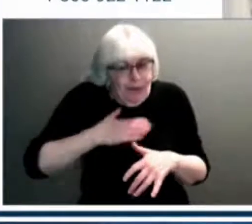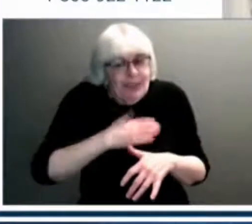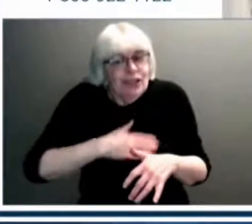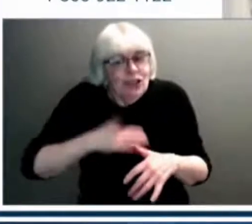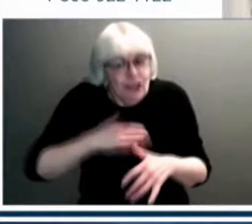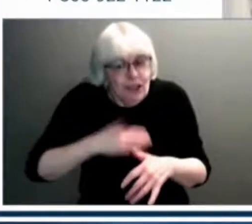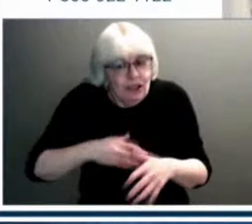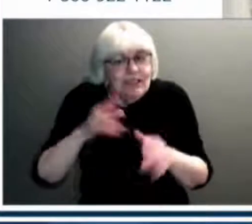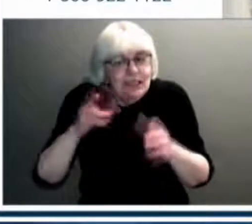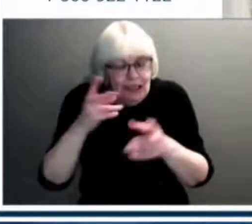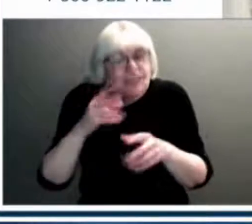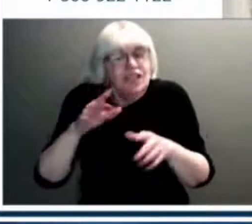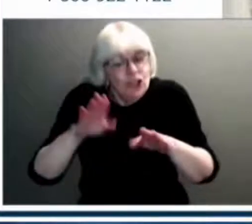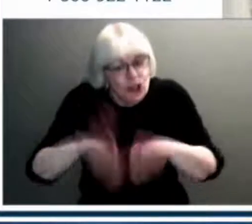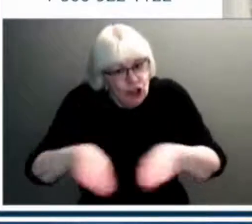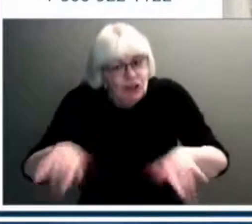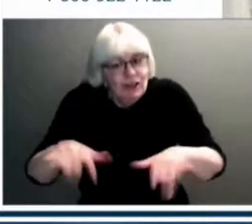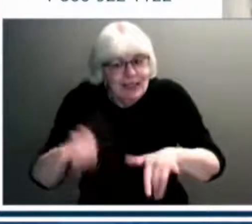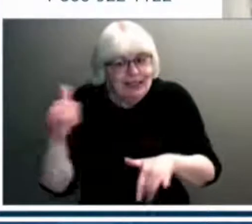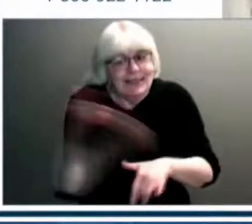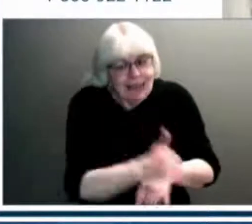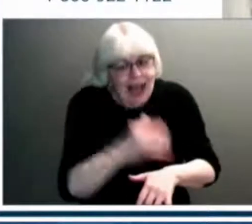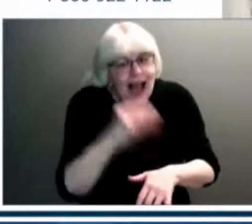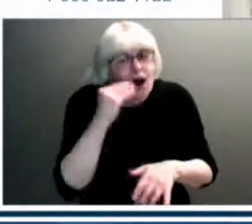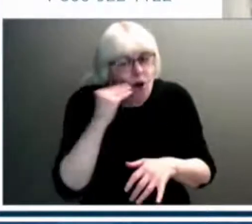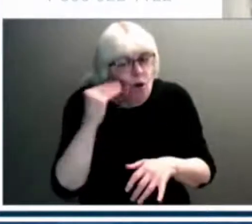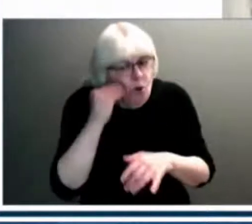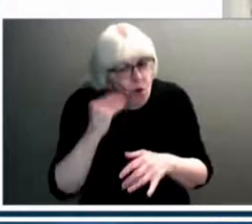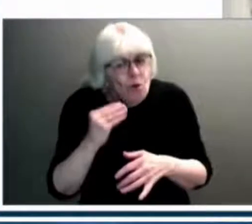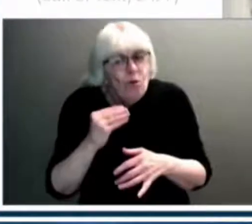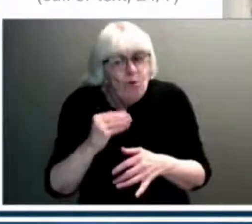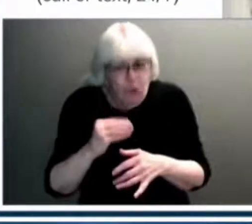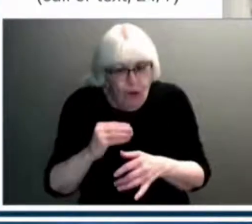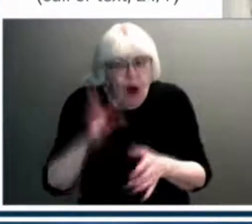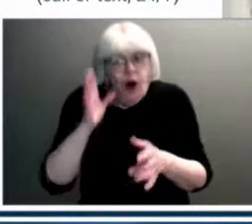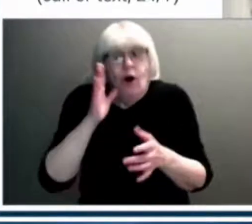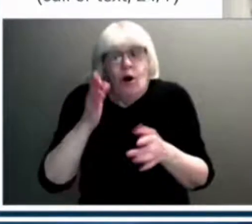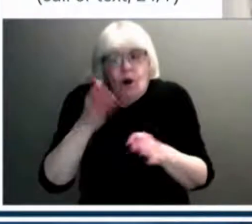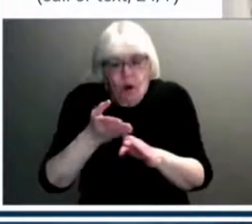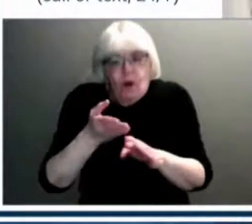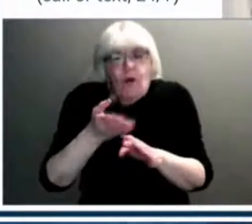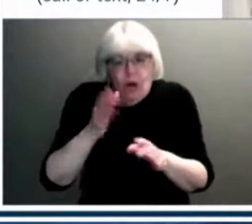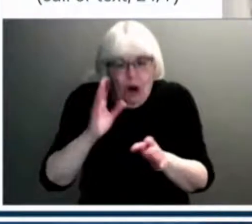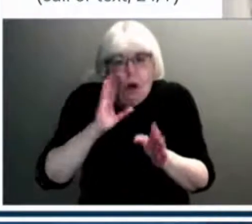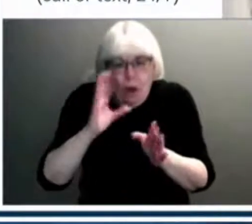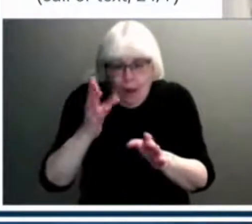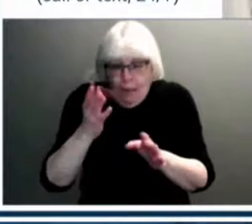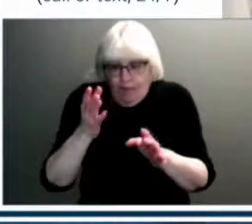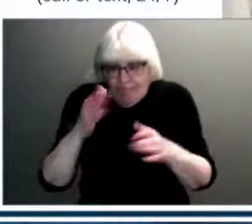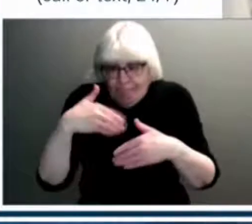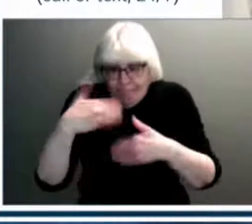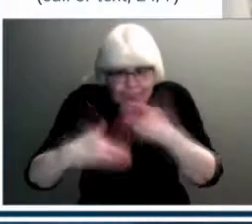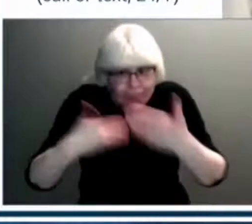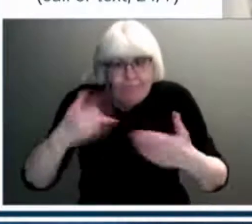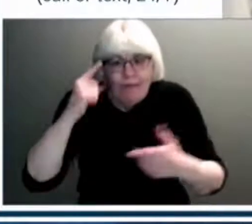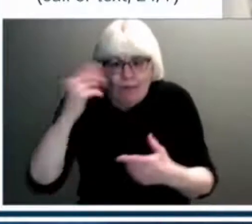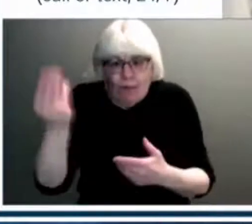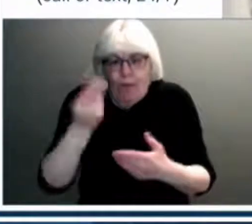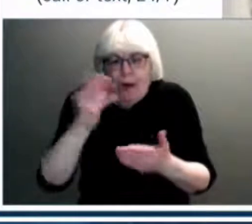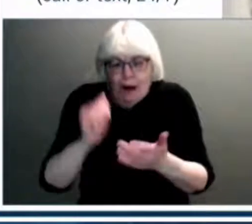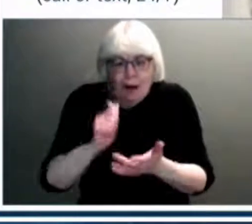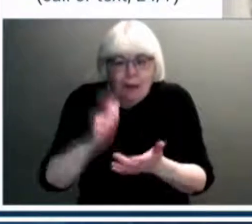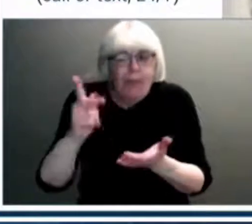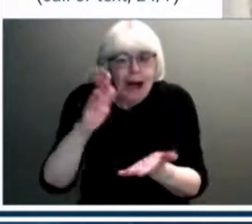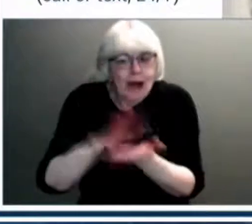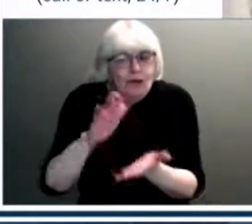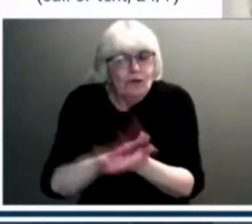But school will be returning back in person on Monday, and I thank teachers and staff for the incredible effort that